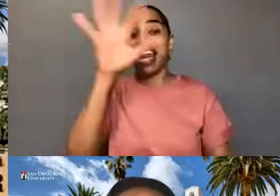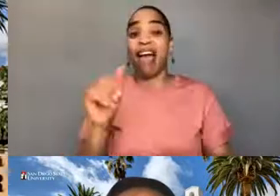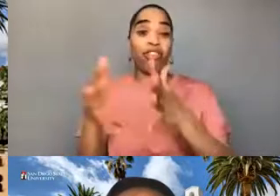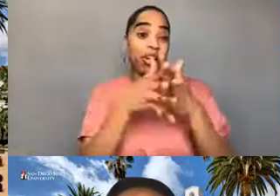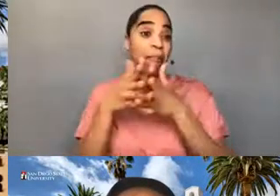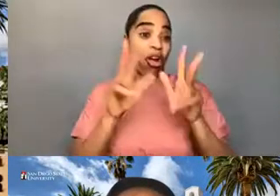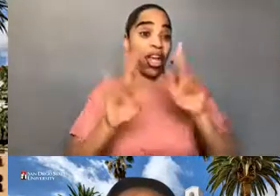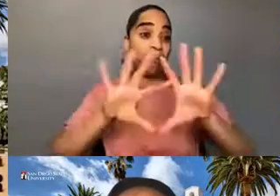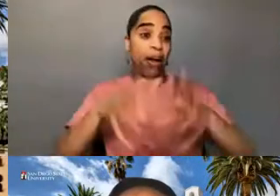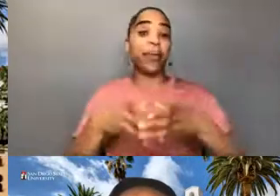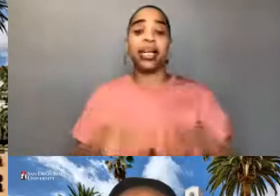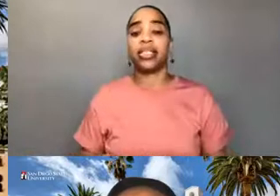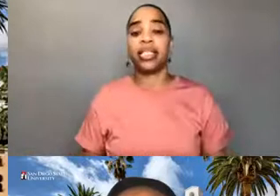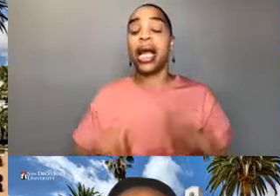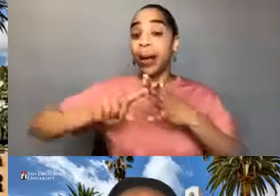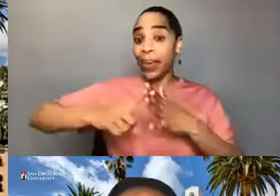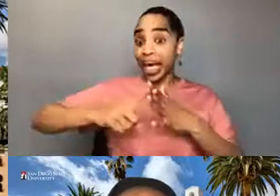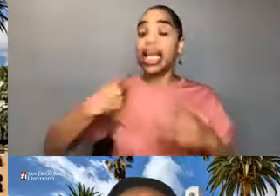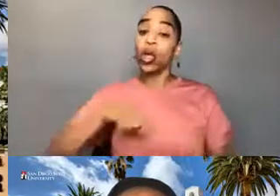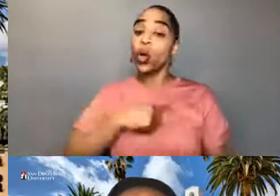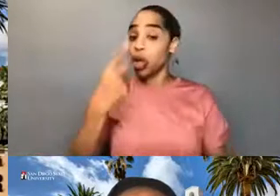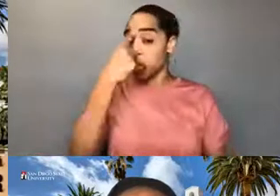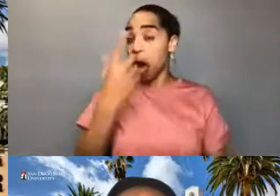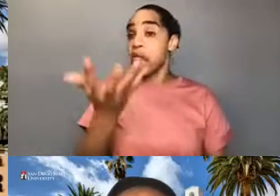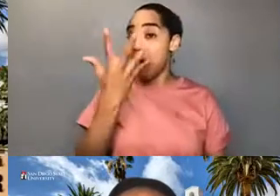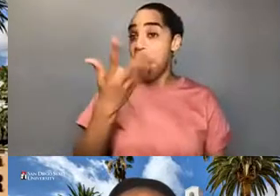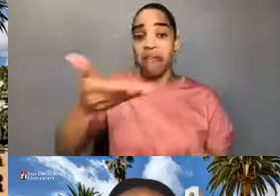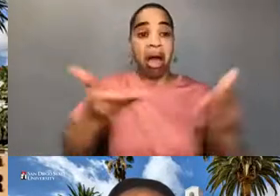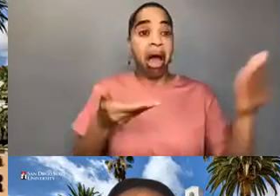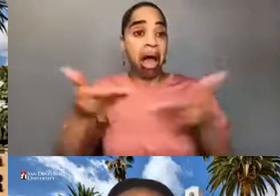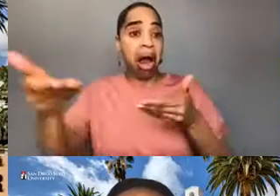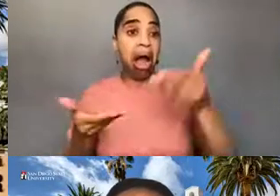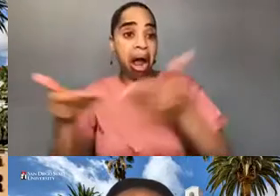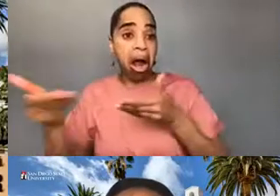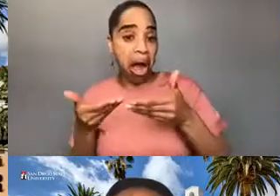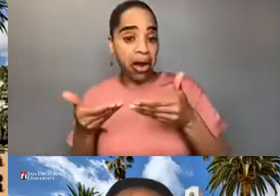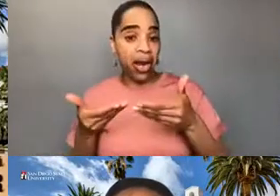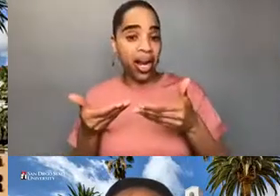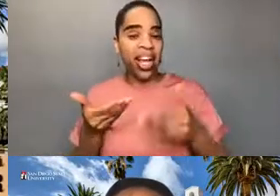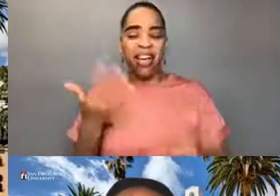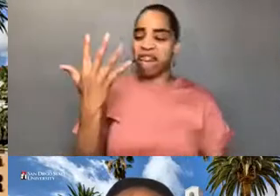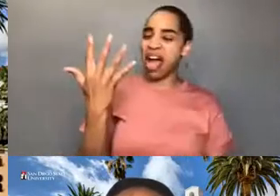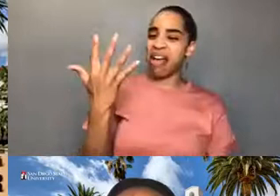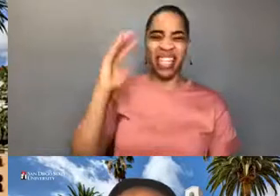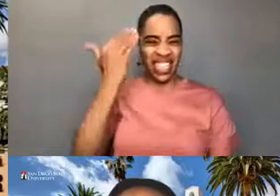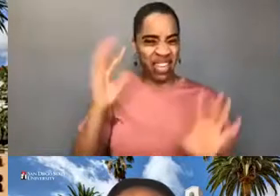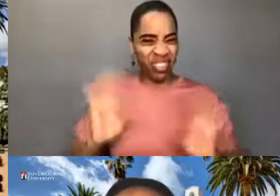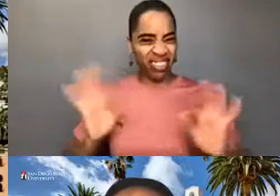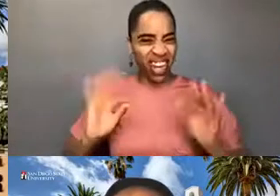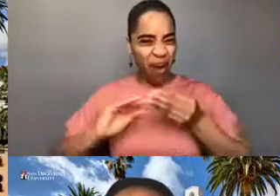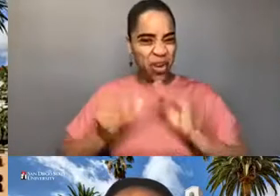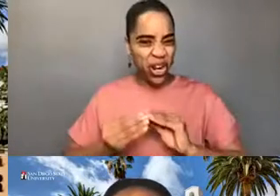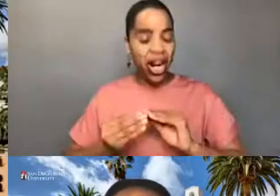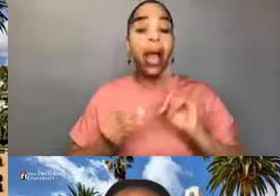populations. And initially it was said that there was going to be five that would be part of that cluster hire. Now, five may not sound like a lot, but when